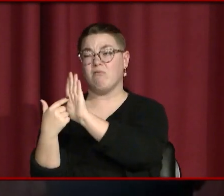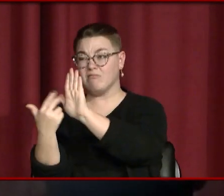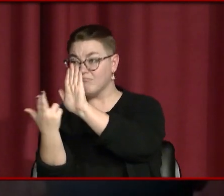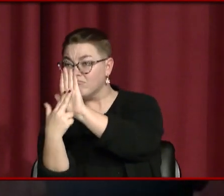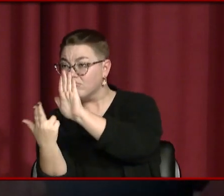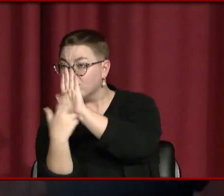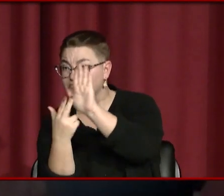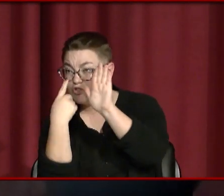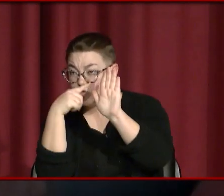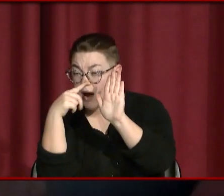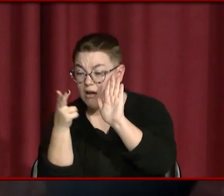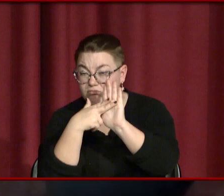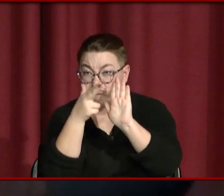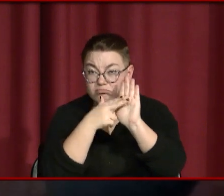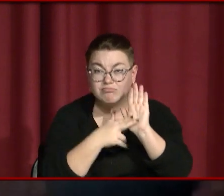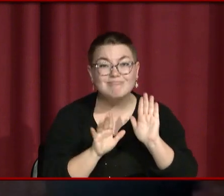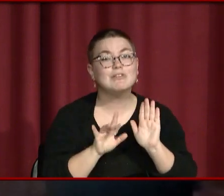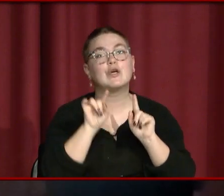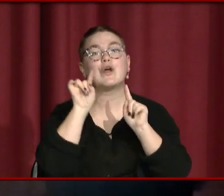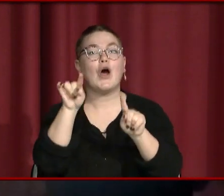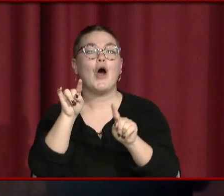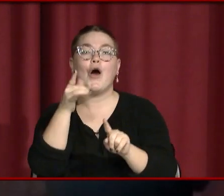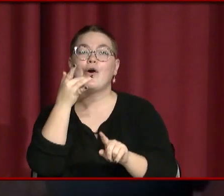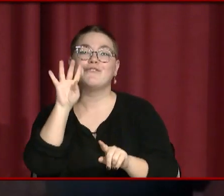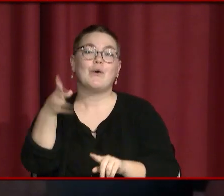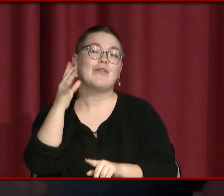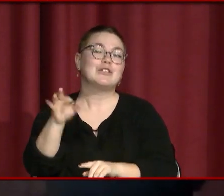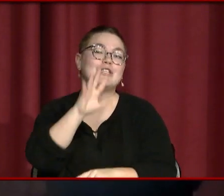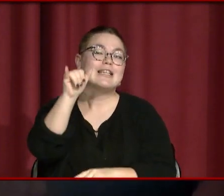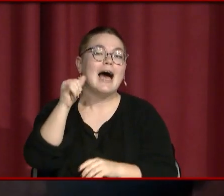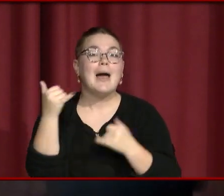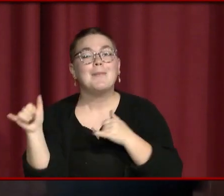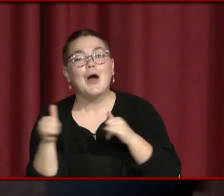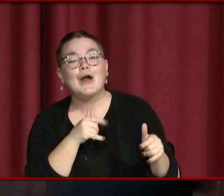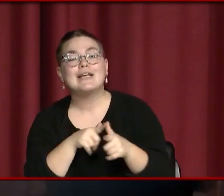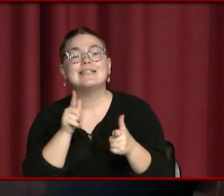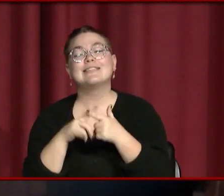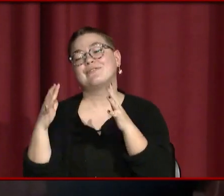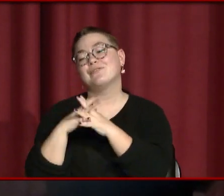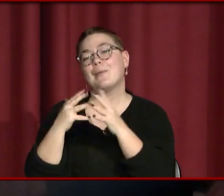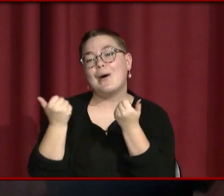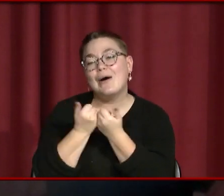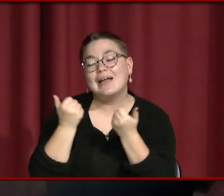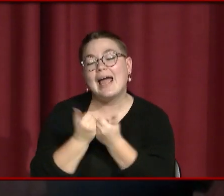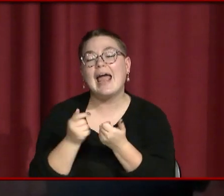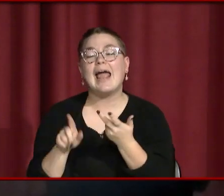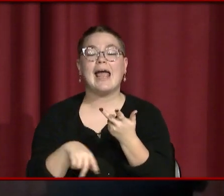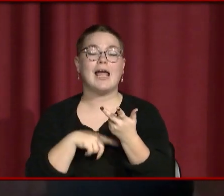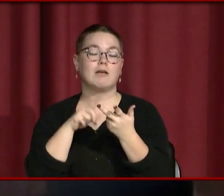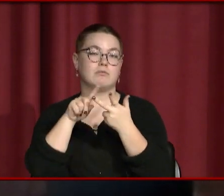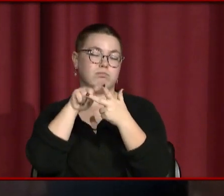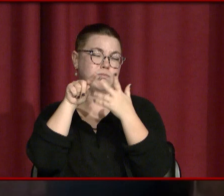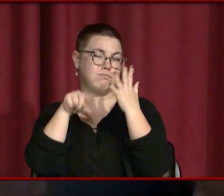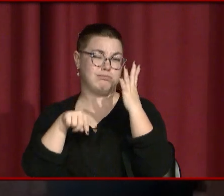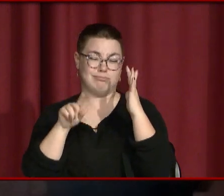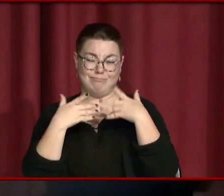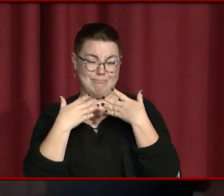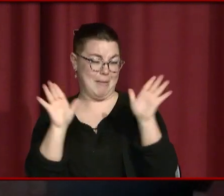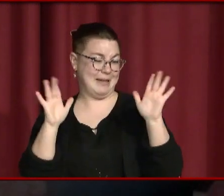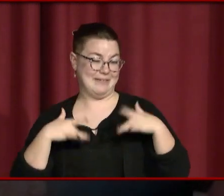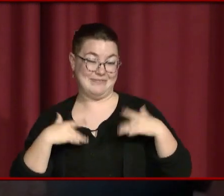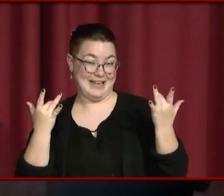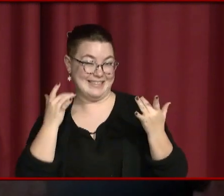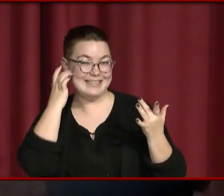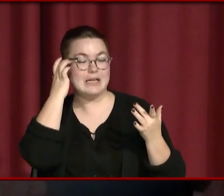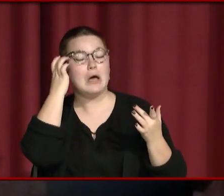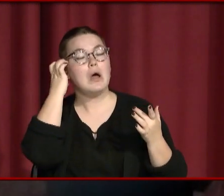ceremonies and 4th of July parties, all to collect signatures. And we are really excited because when